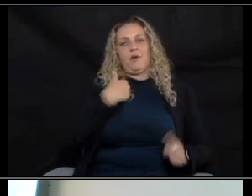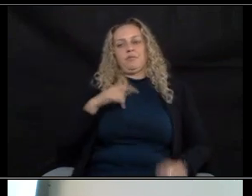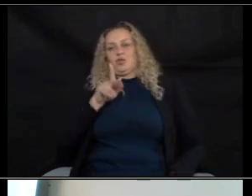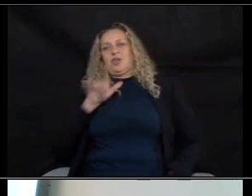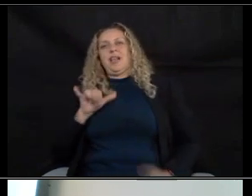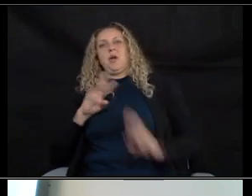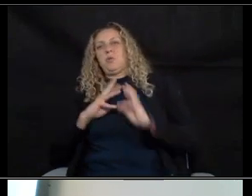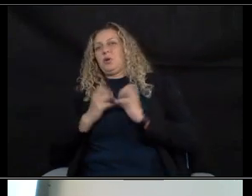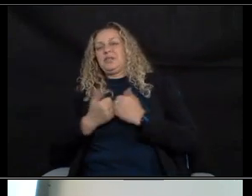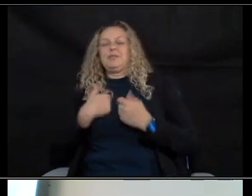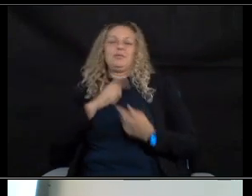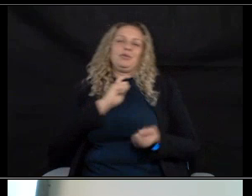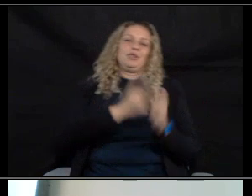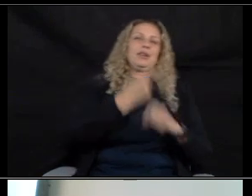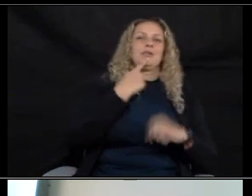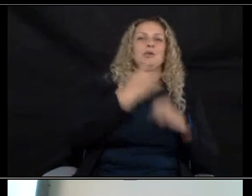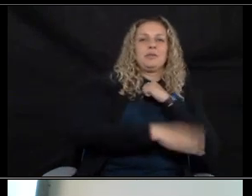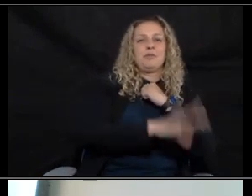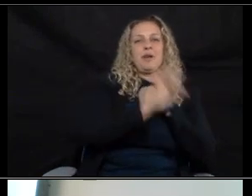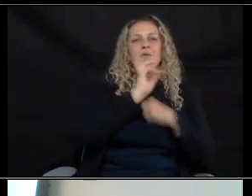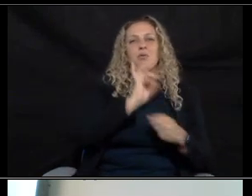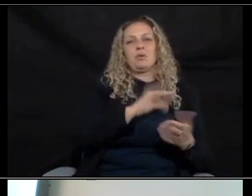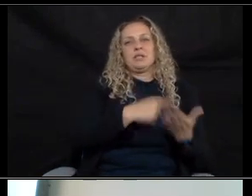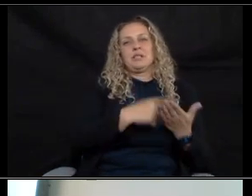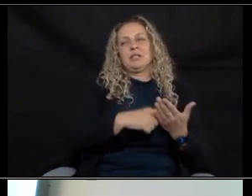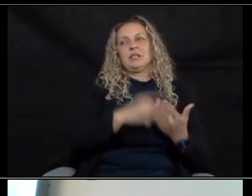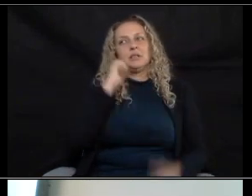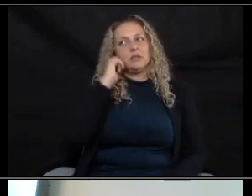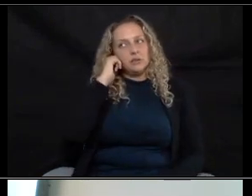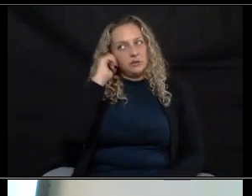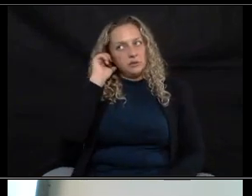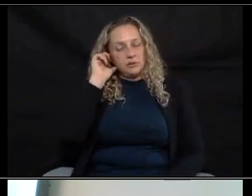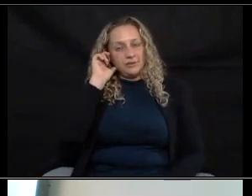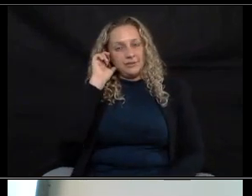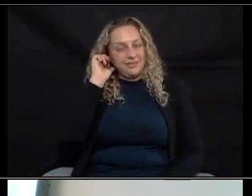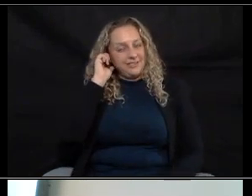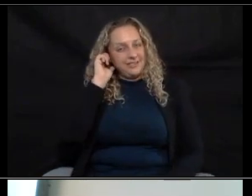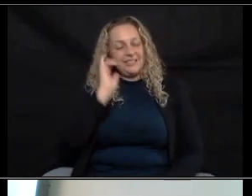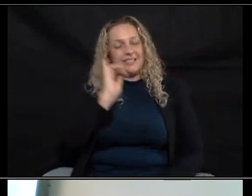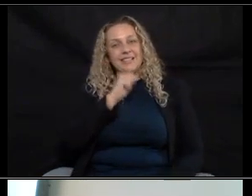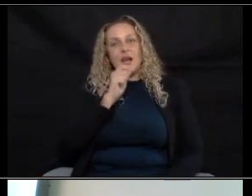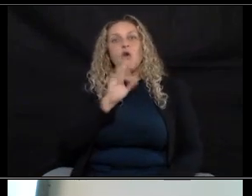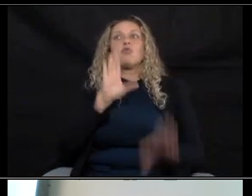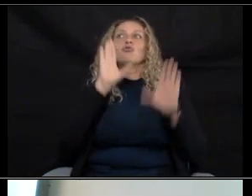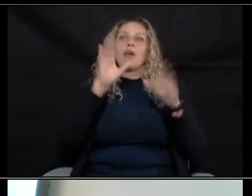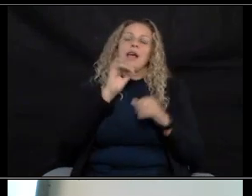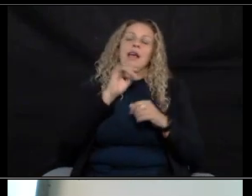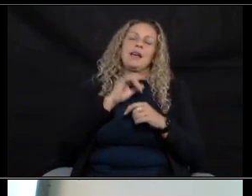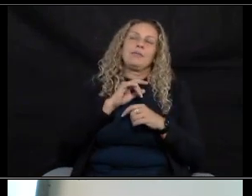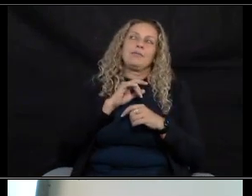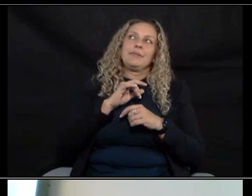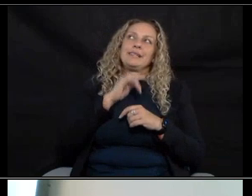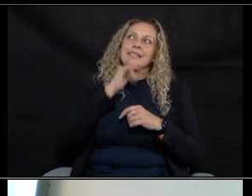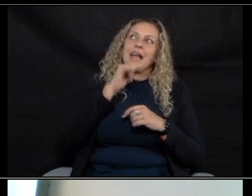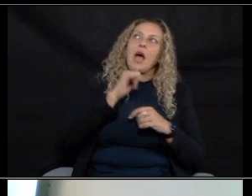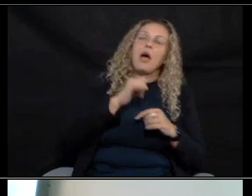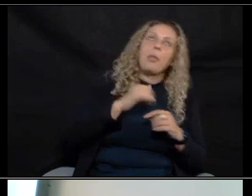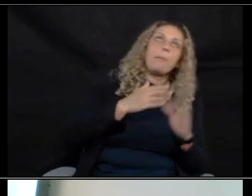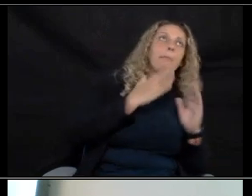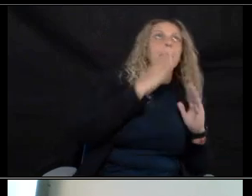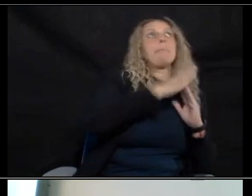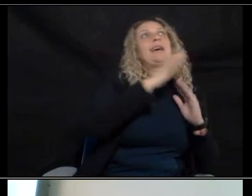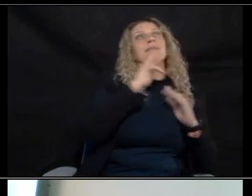have that discussion September 8th. That's not great. It's not horrible. We did better,